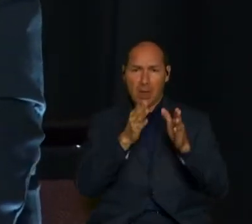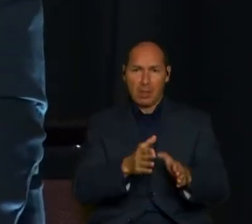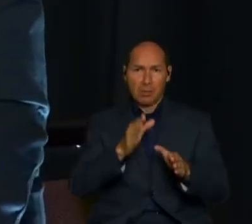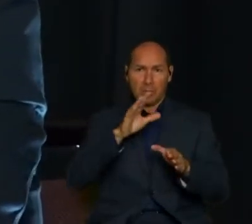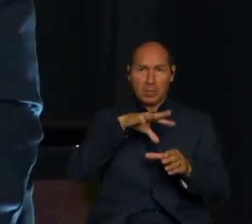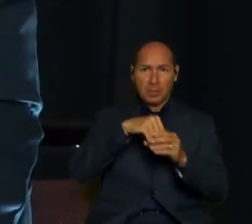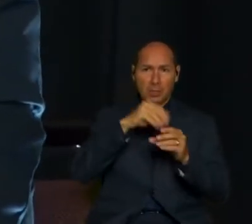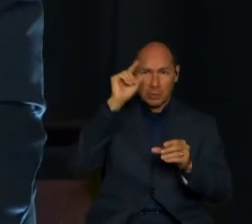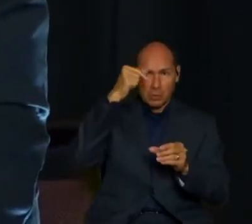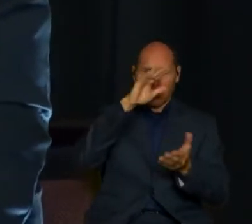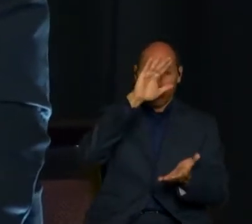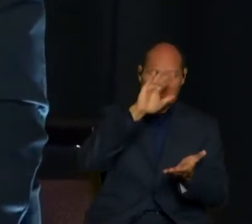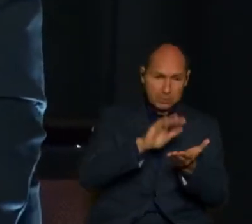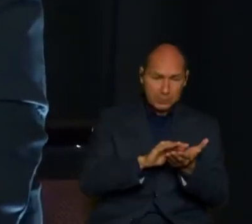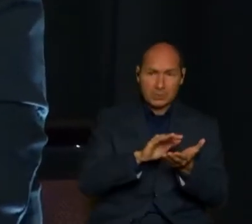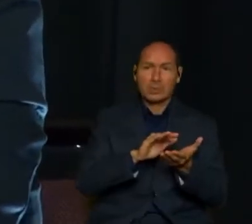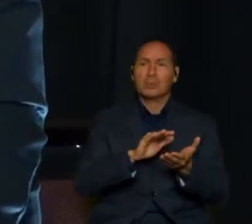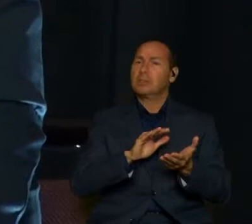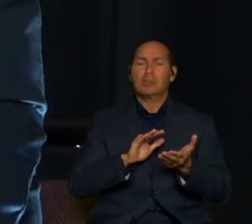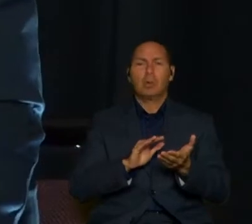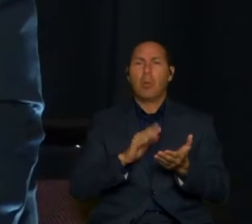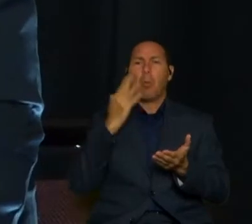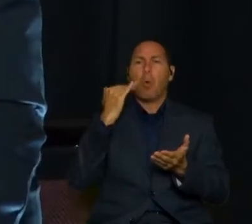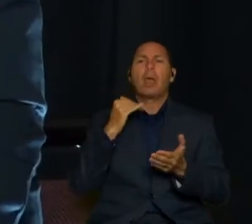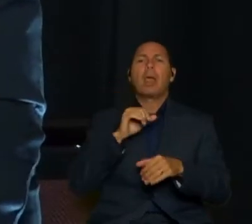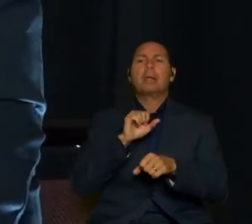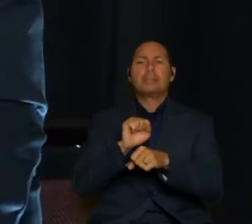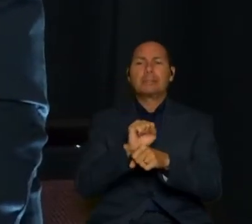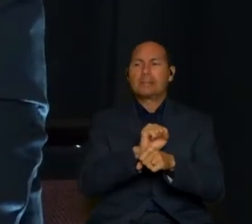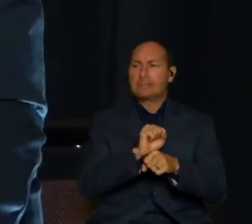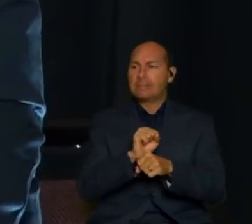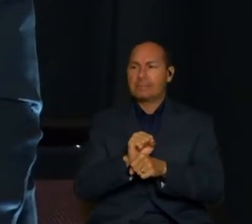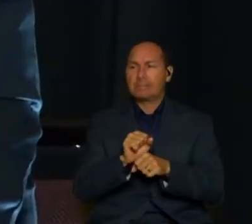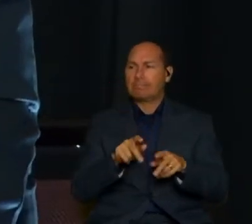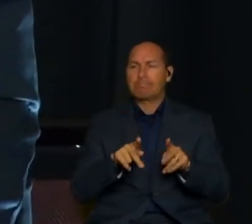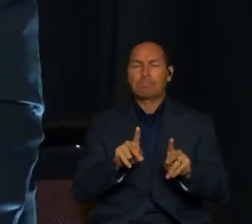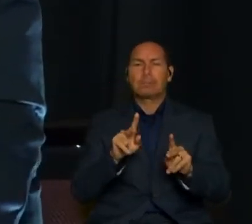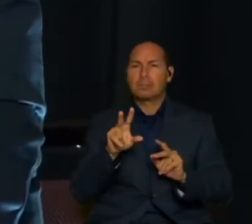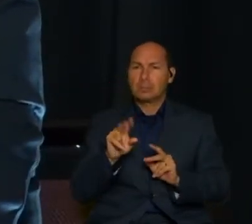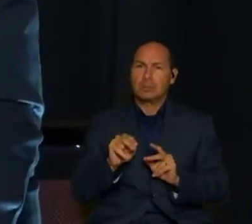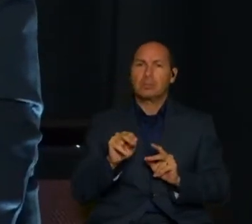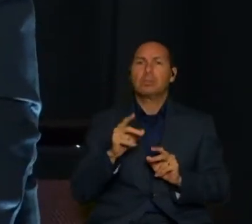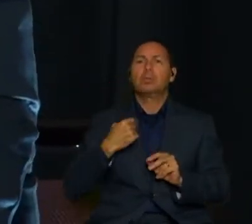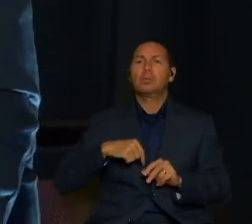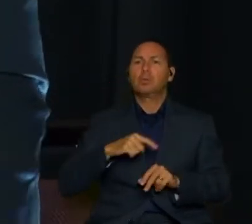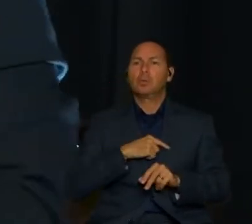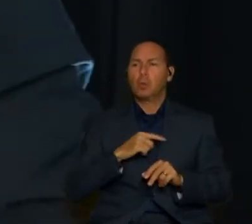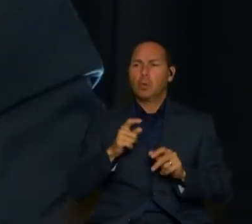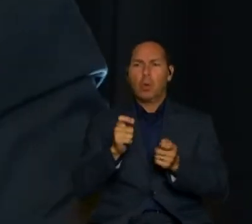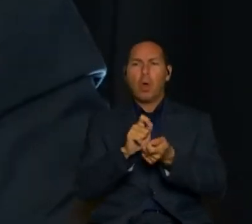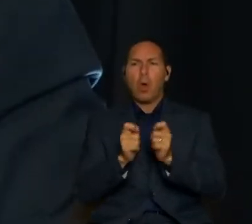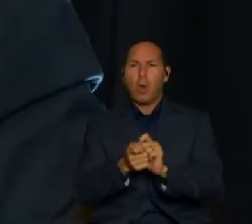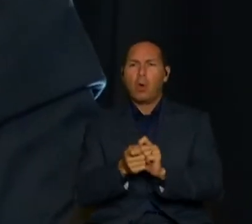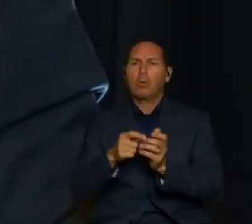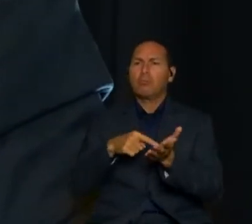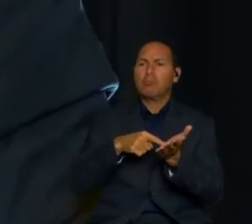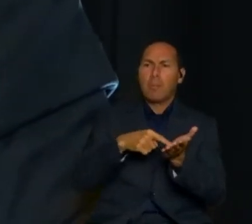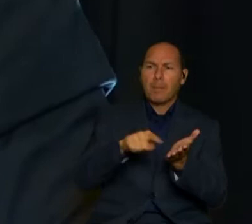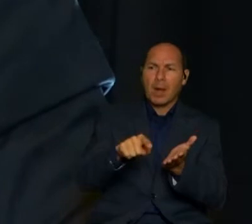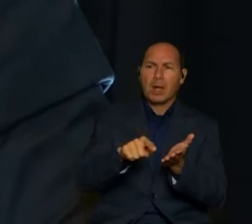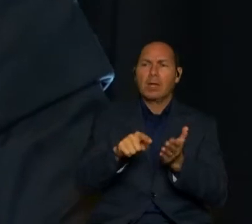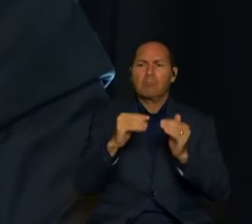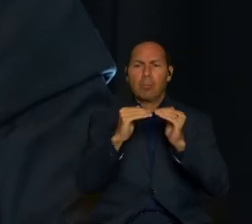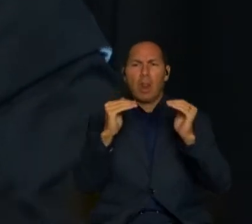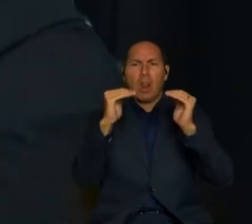impeding government execution in order to give way to strategic hiring, pay scale adjustments, and a civil service